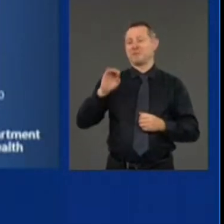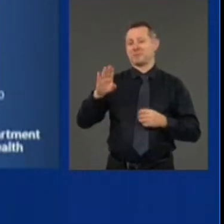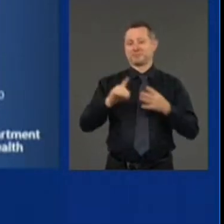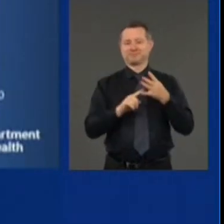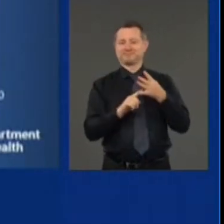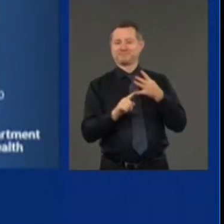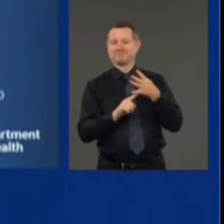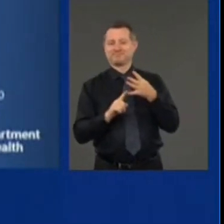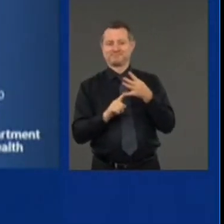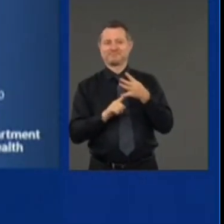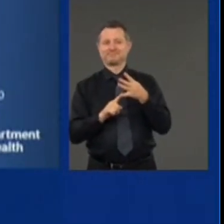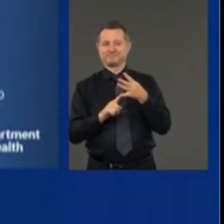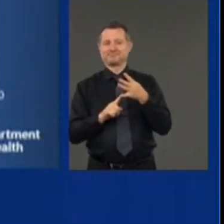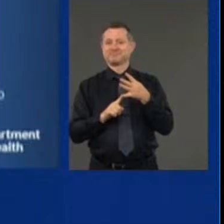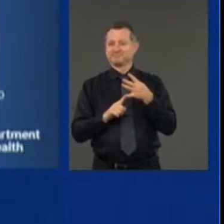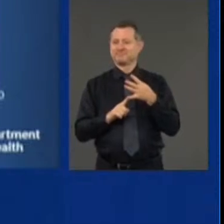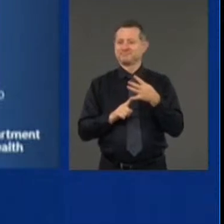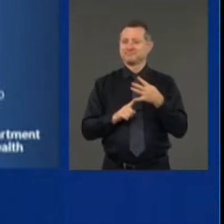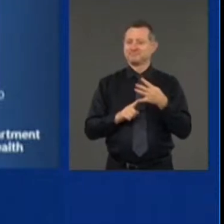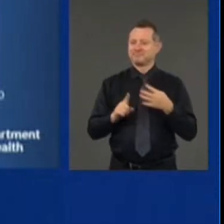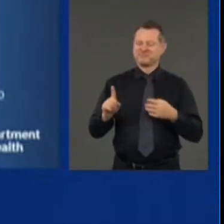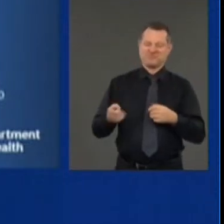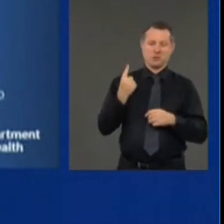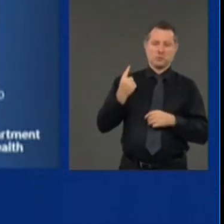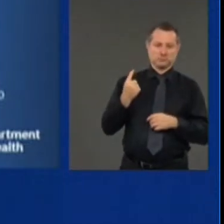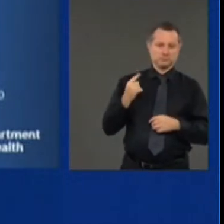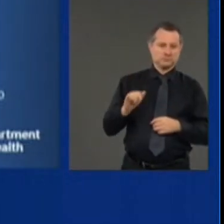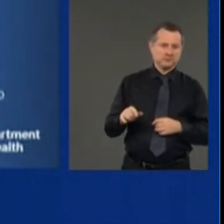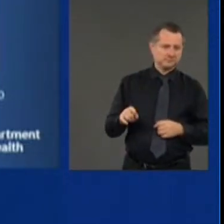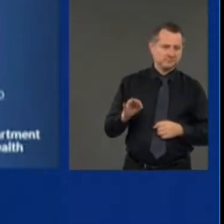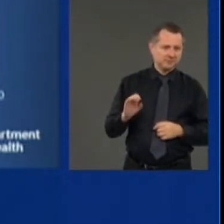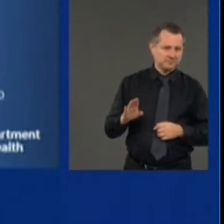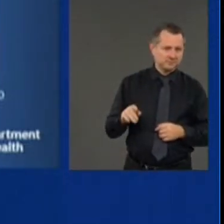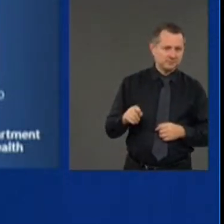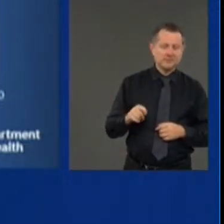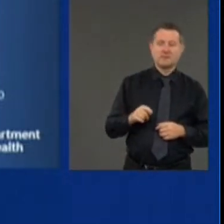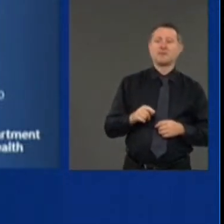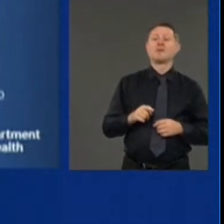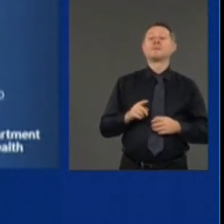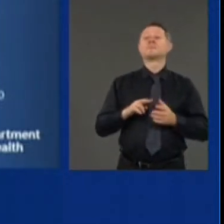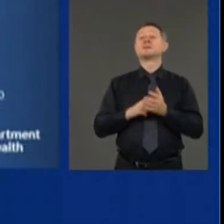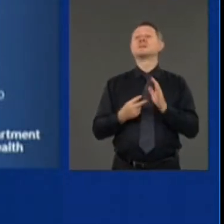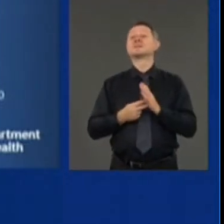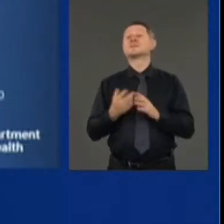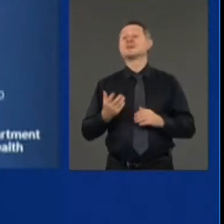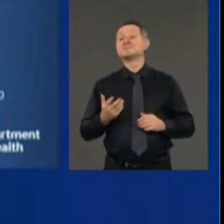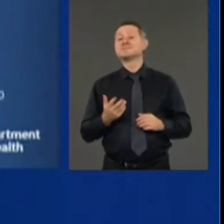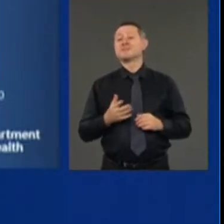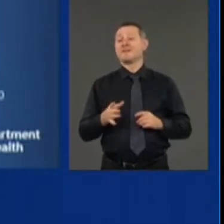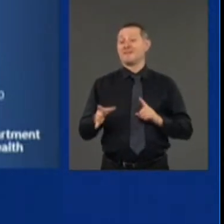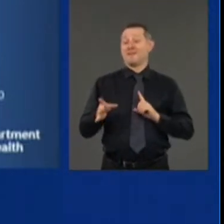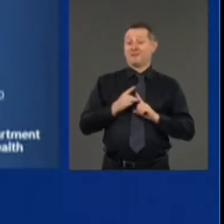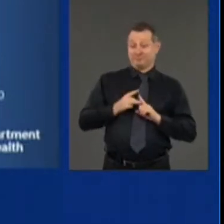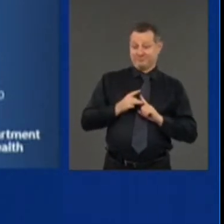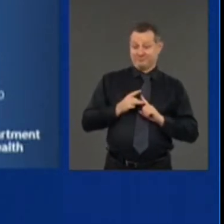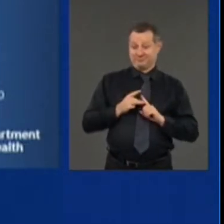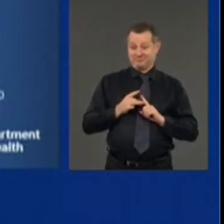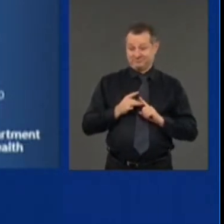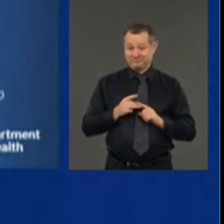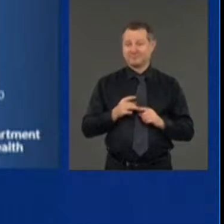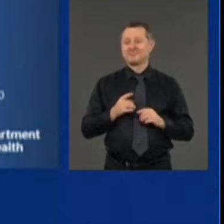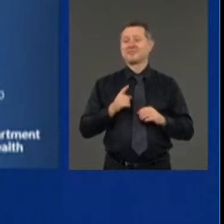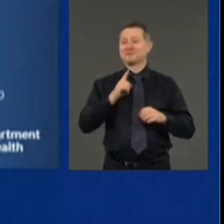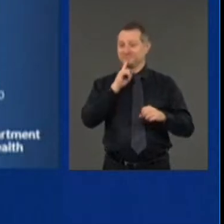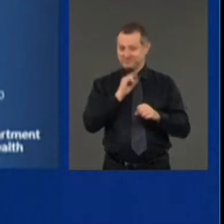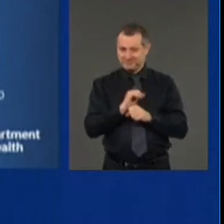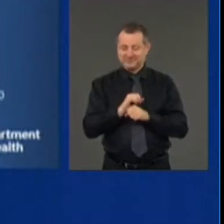if you want an exact date. Let's think about that for a minute, okay? The period of time from infection, from the time the virus is in